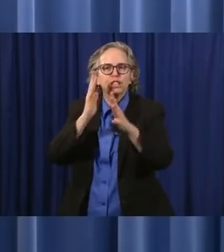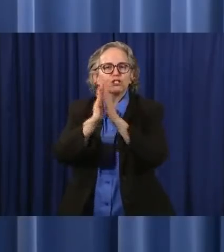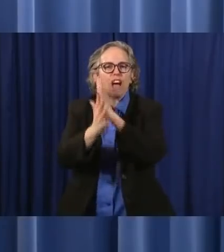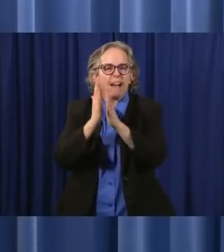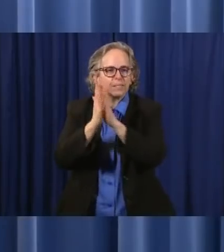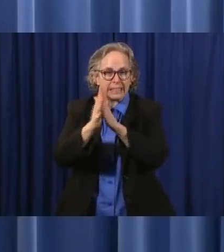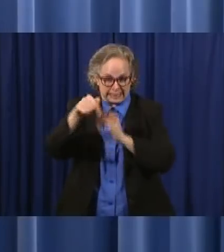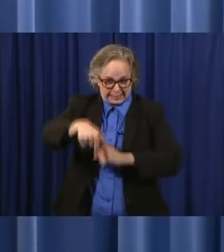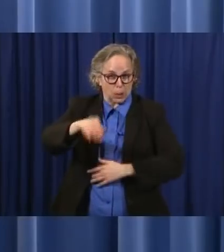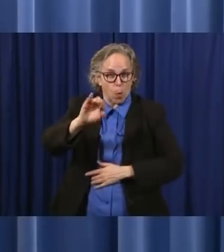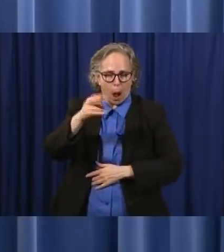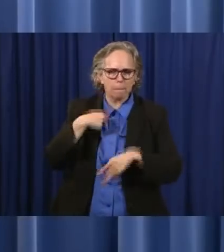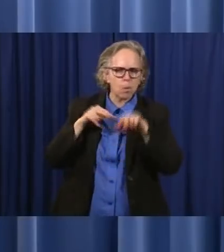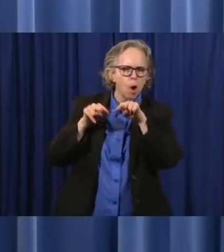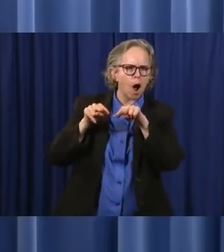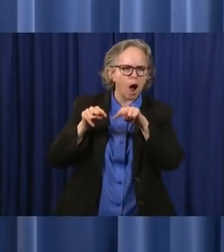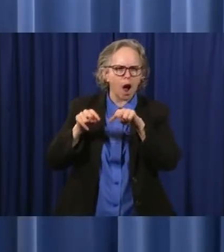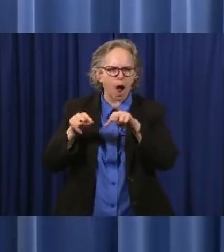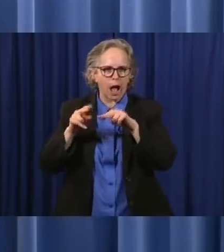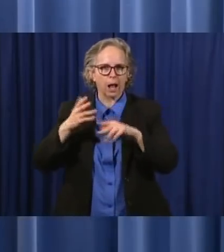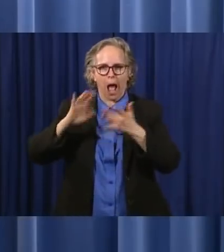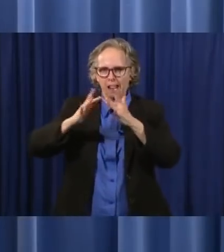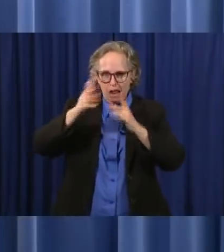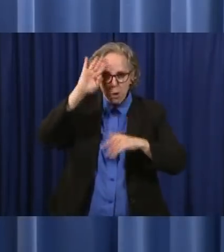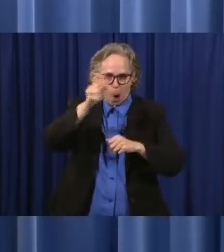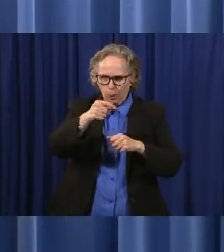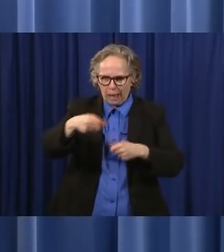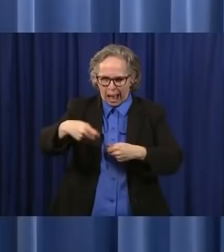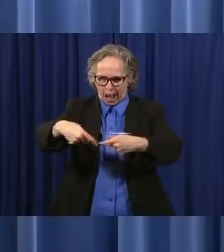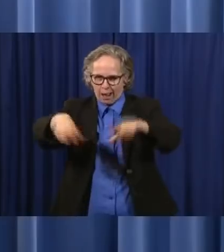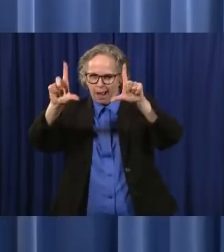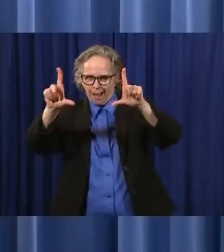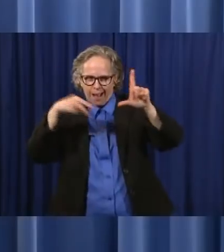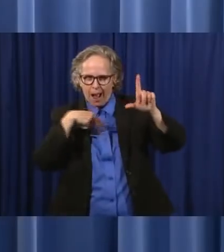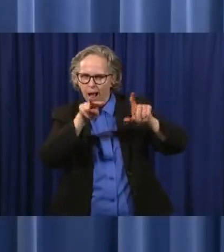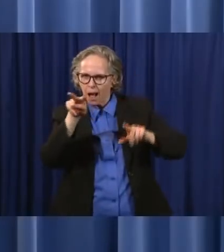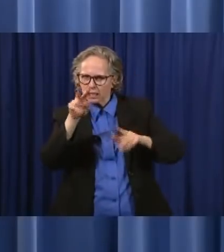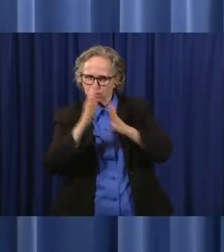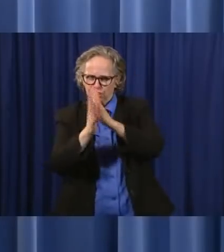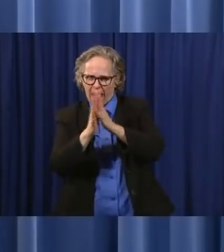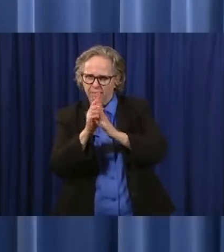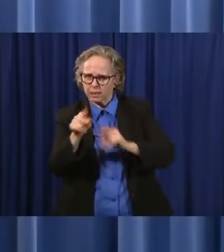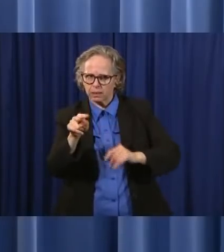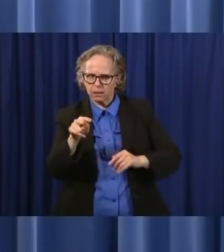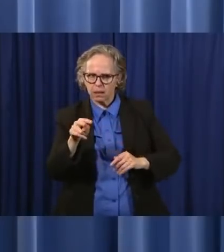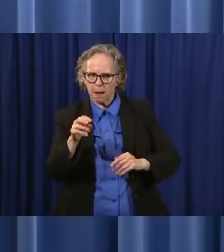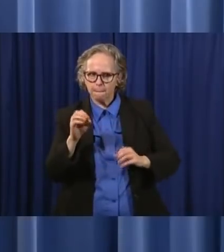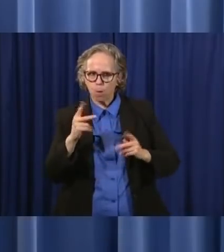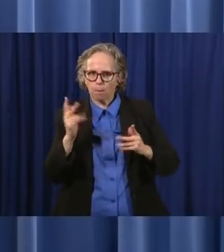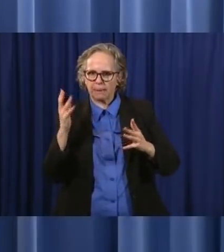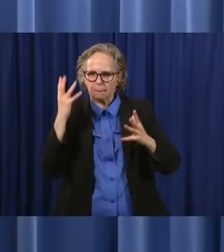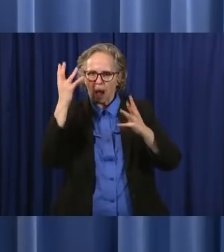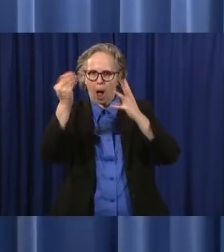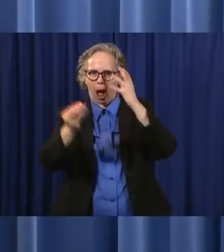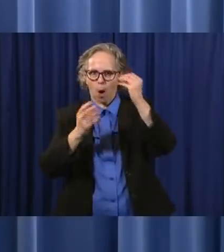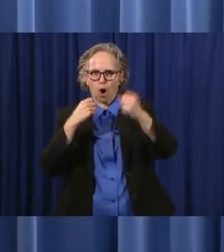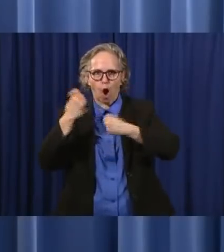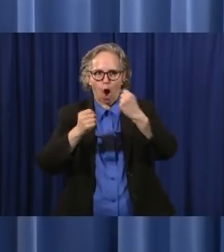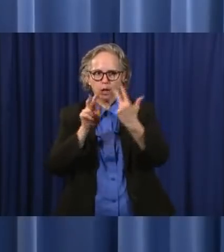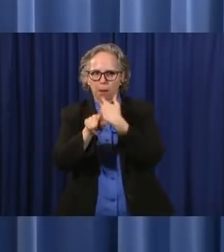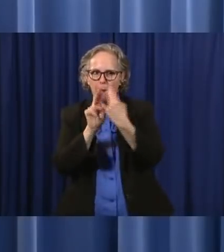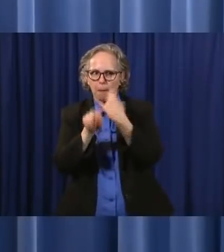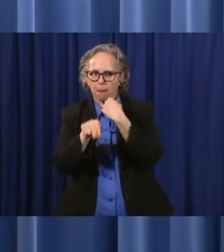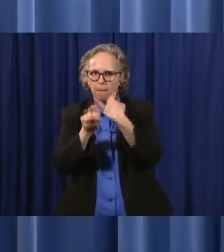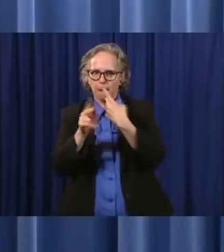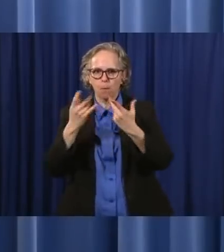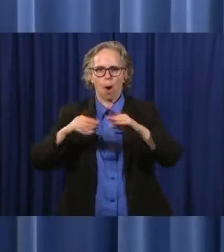You know, you can go up online and look at other indicators that are just out in the public about movements as people move around